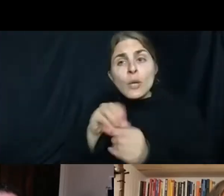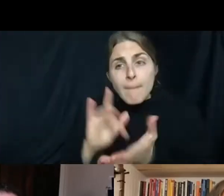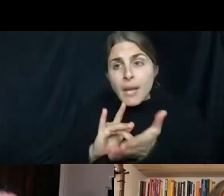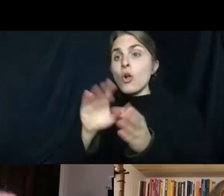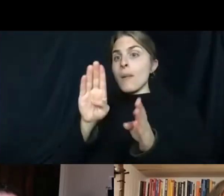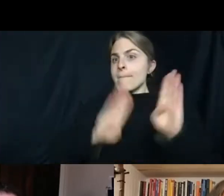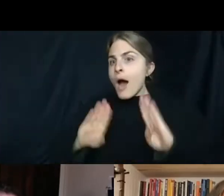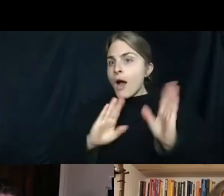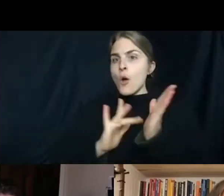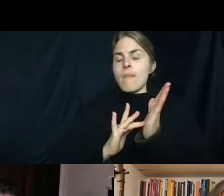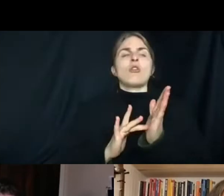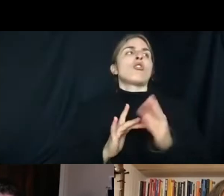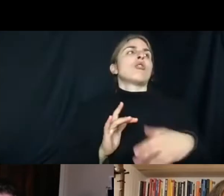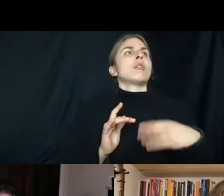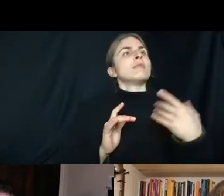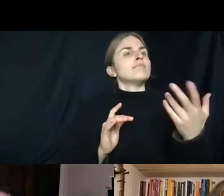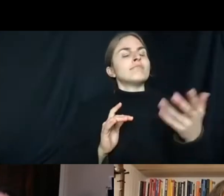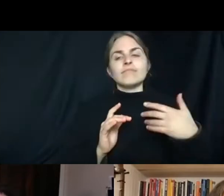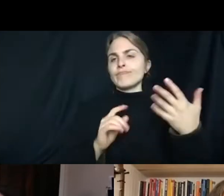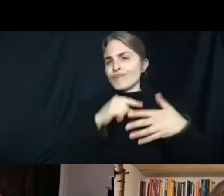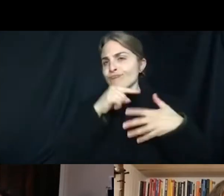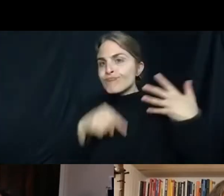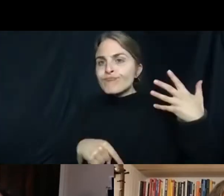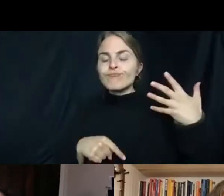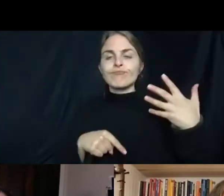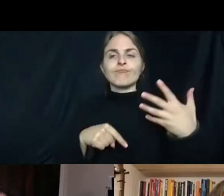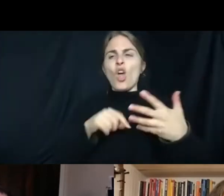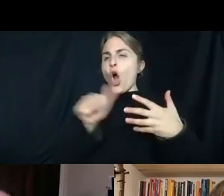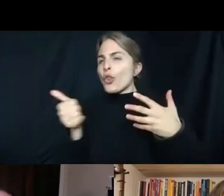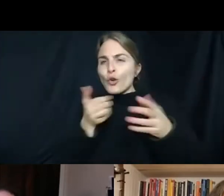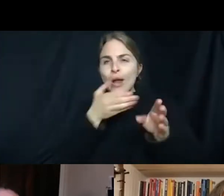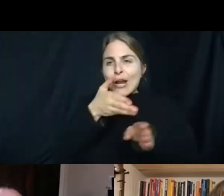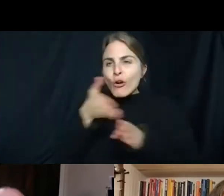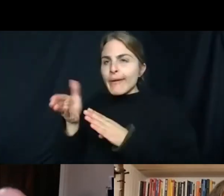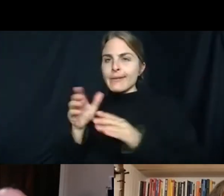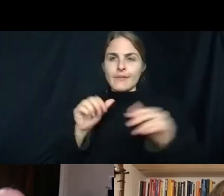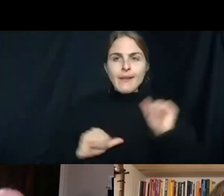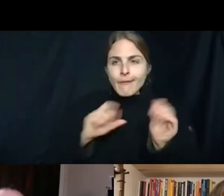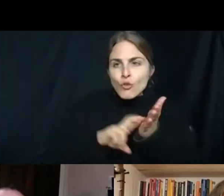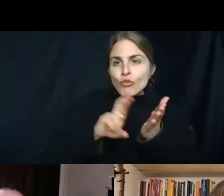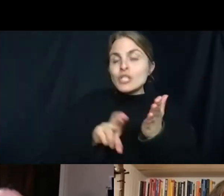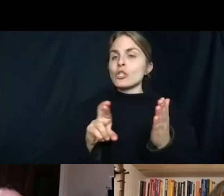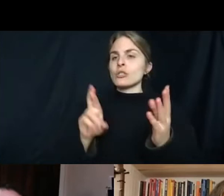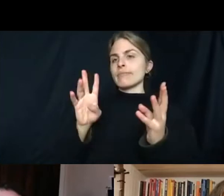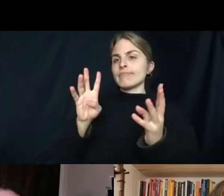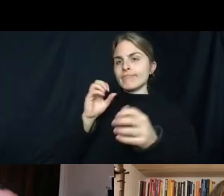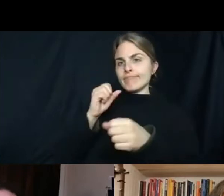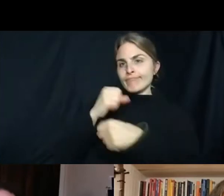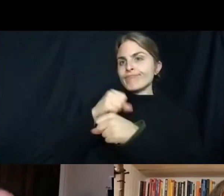biomedical, and, you know, related areas of science, created weight stigma.